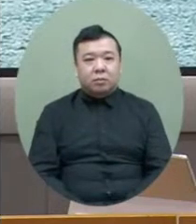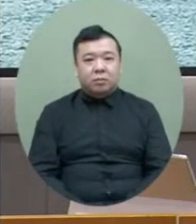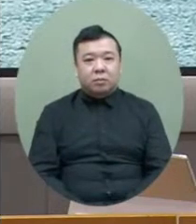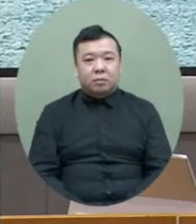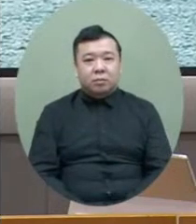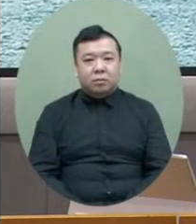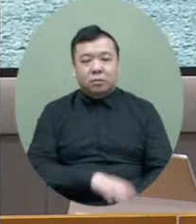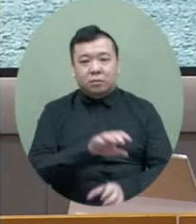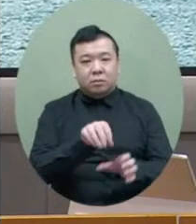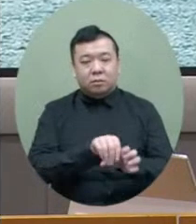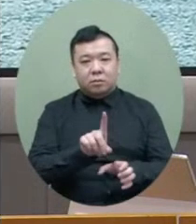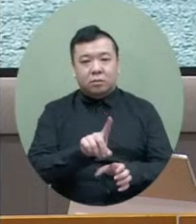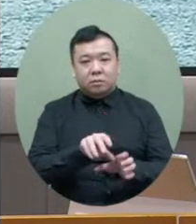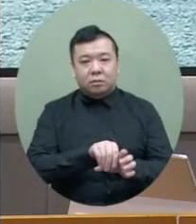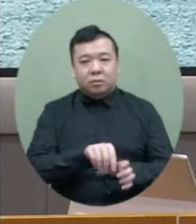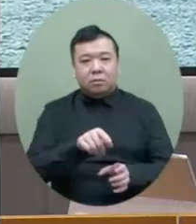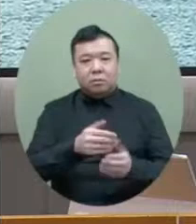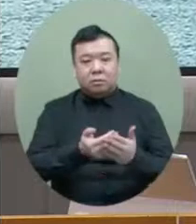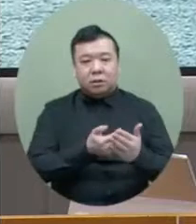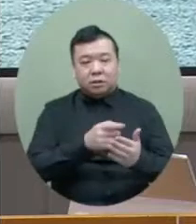individuals,